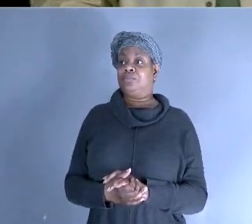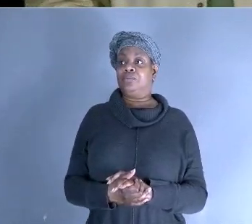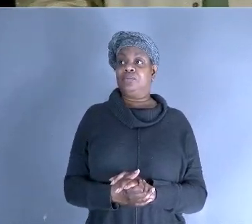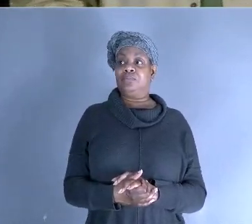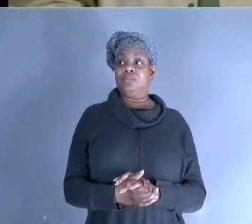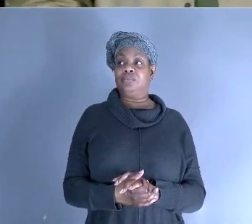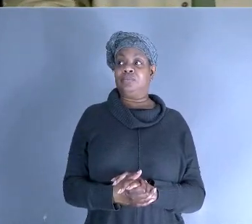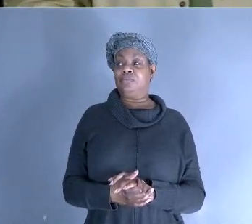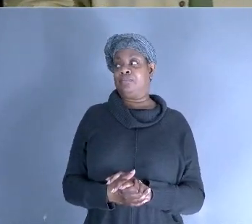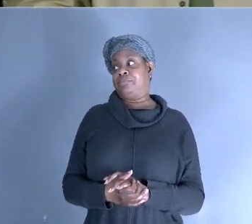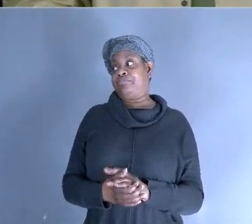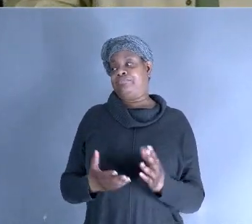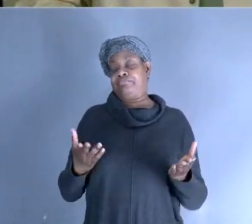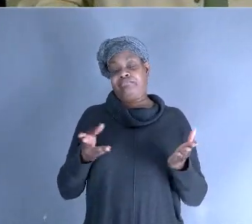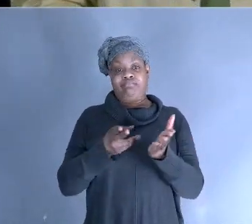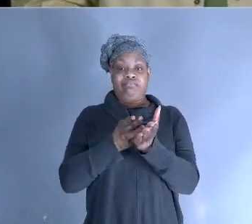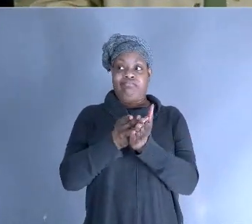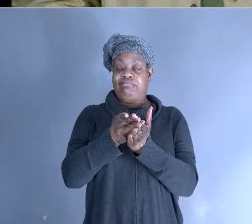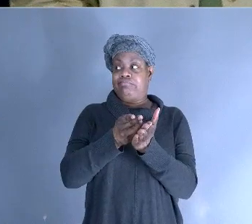Let's be honest.